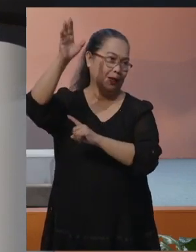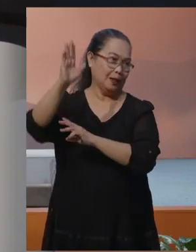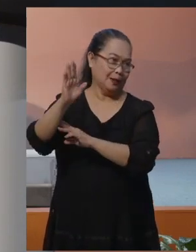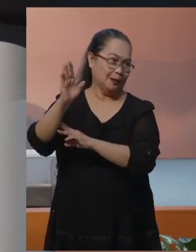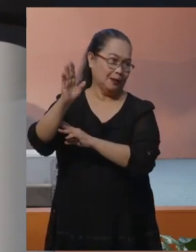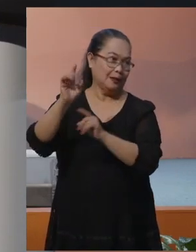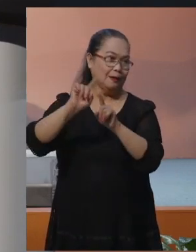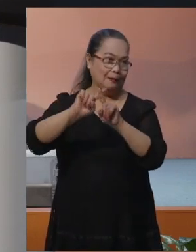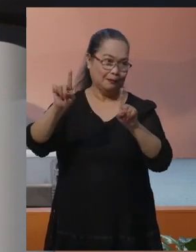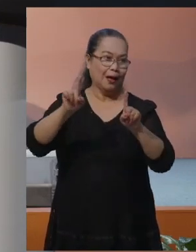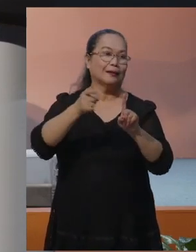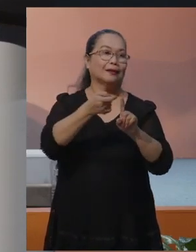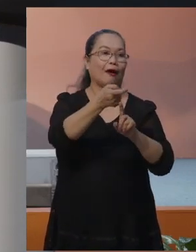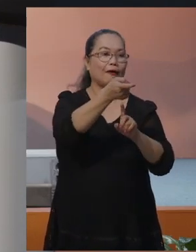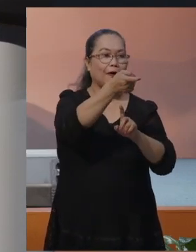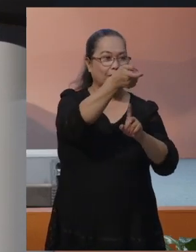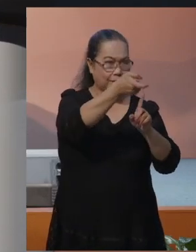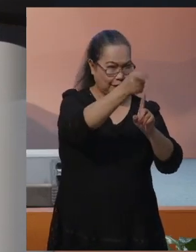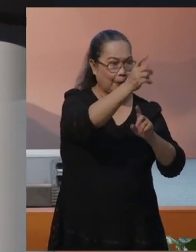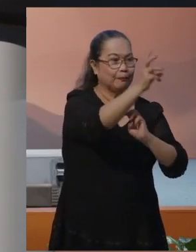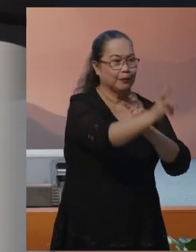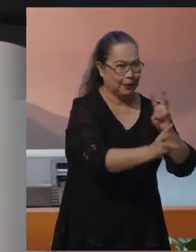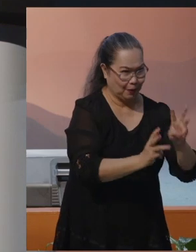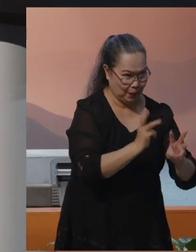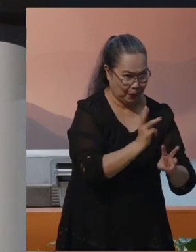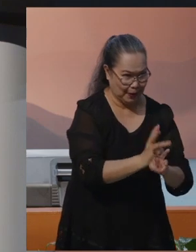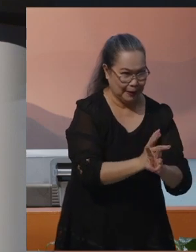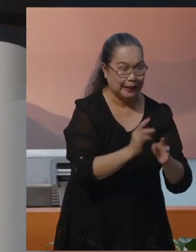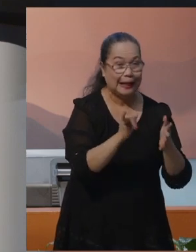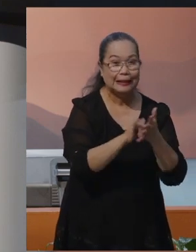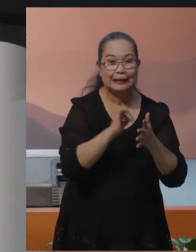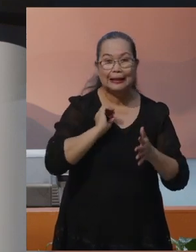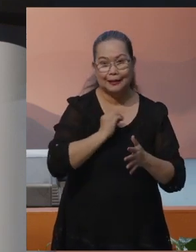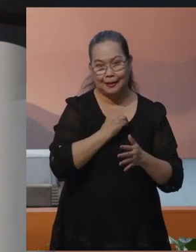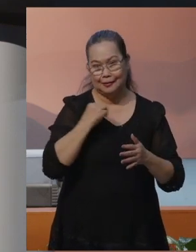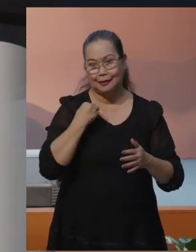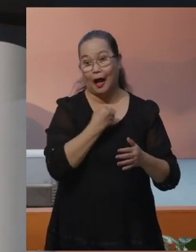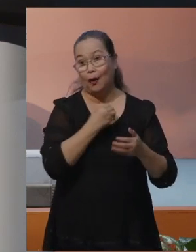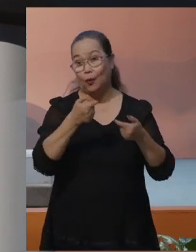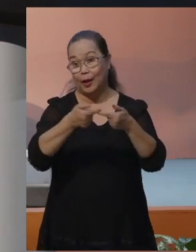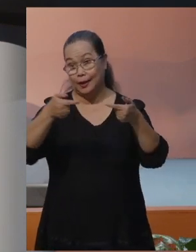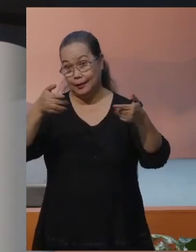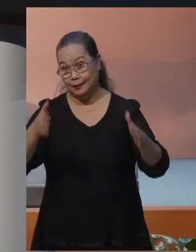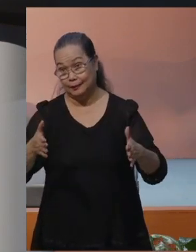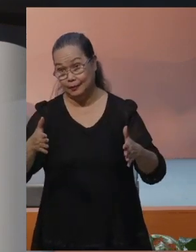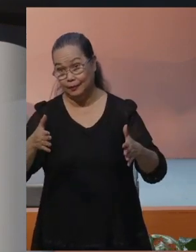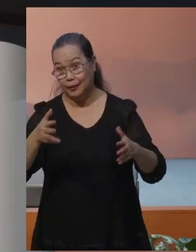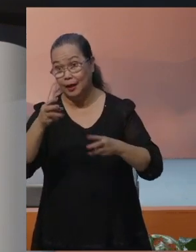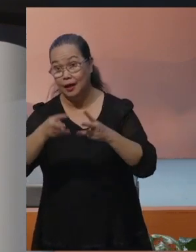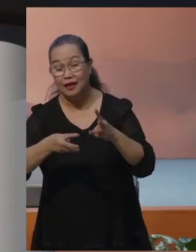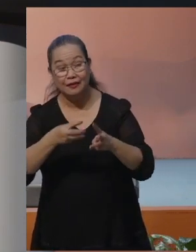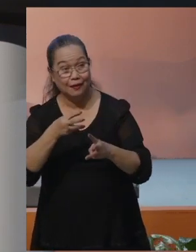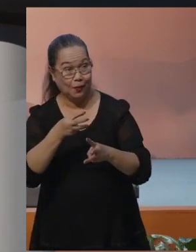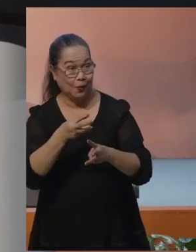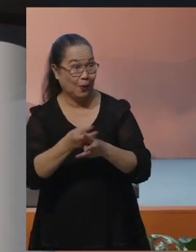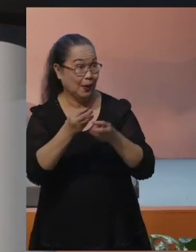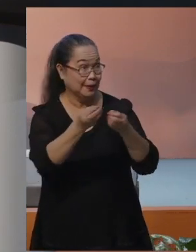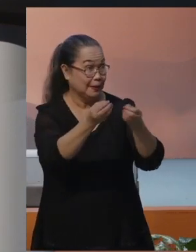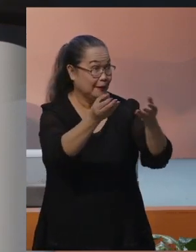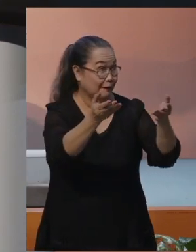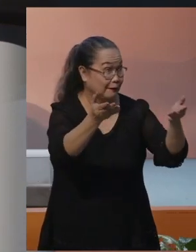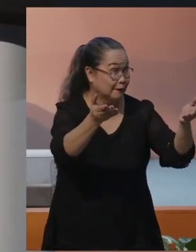but is from the world. Yan po ang ating mga kalaban. And the world is passing away along with its desires,